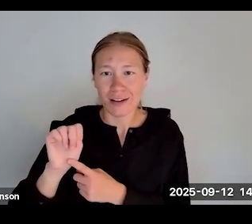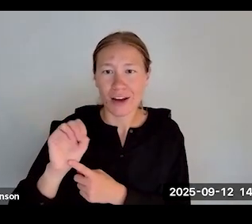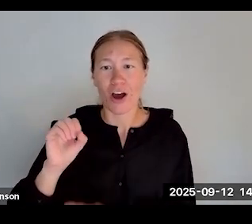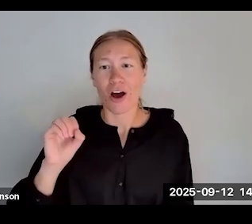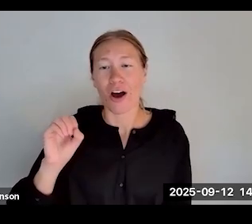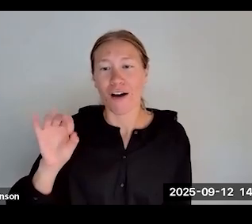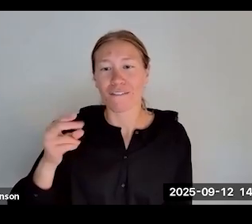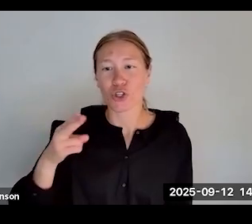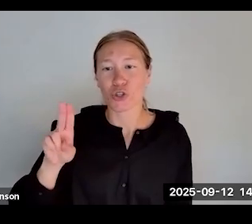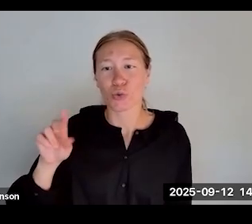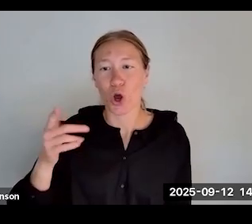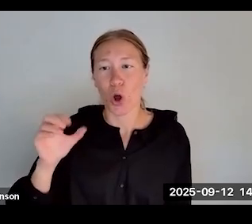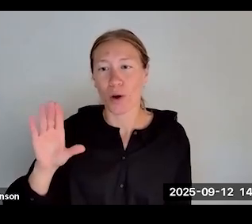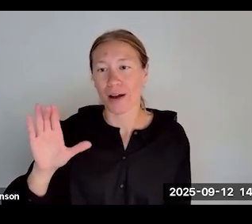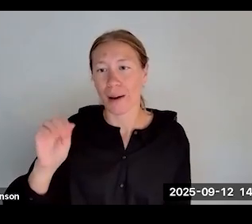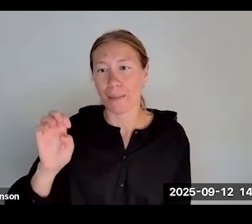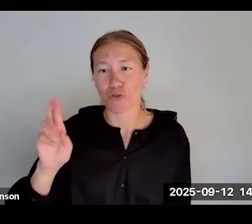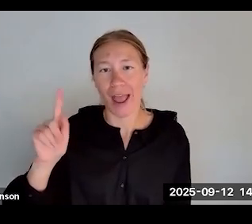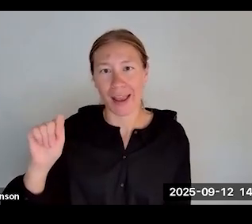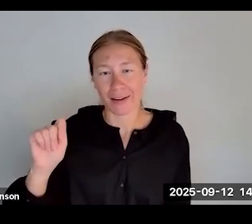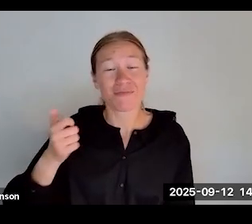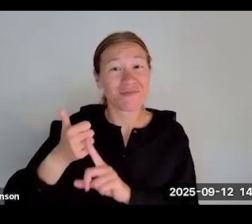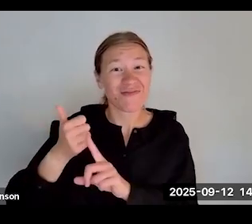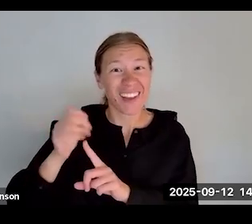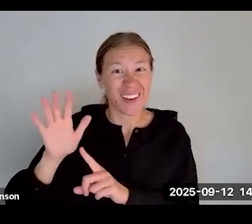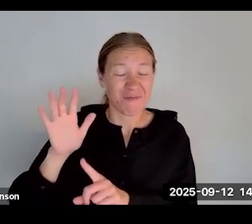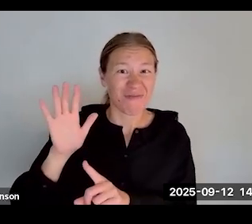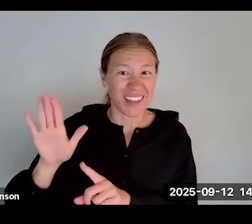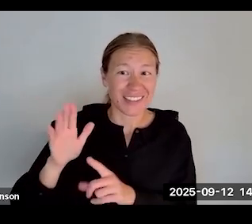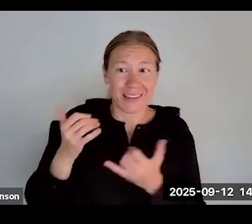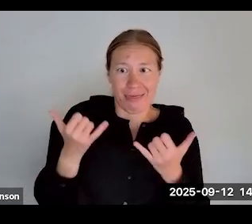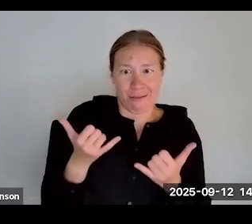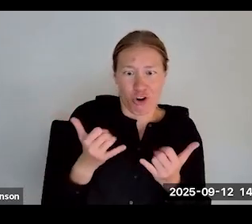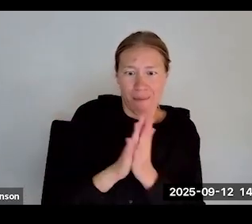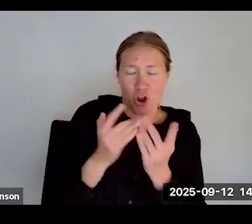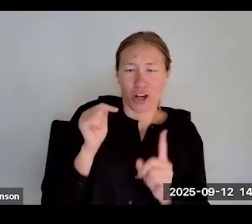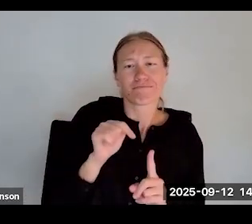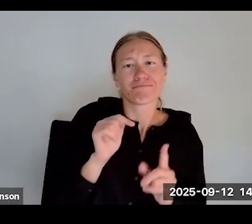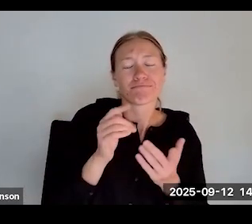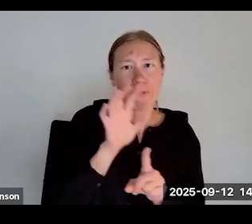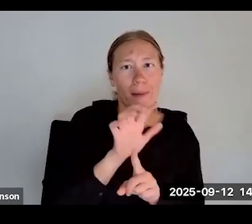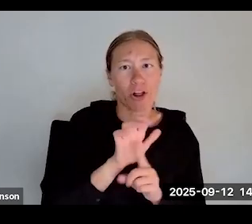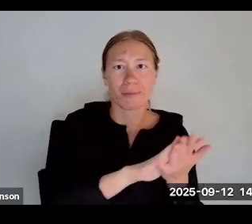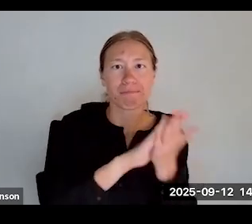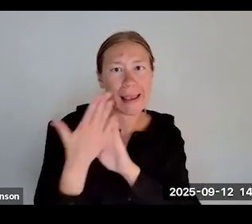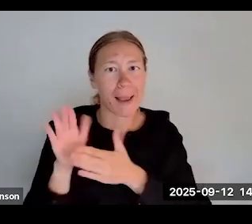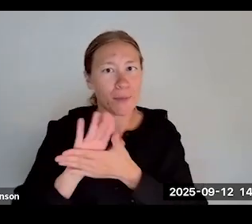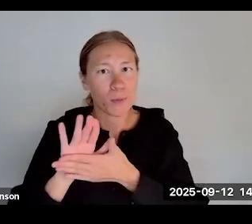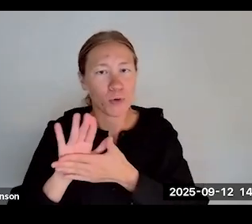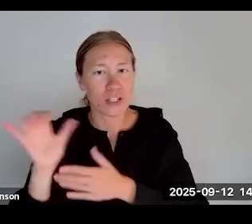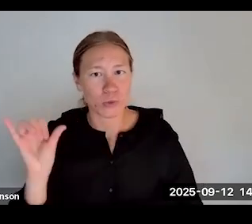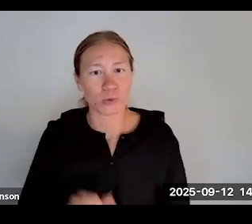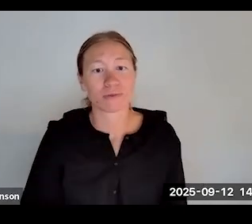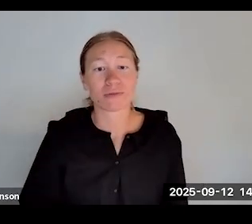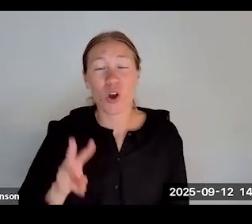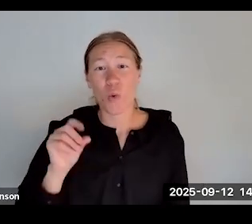book, Wonderstruck, was also quite popular. It was popular enough that it was also made into a movie. Wonderstruck is